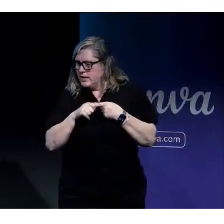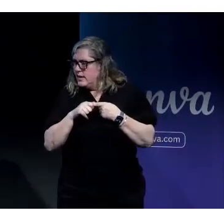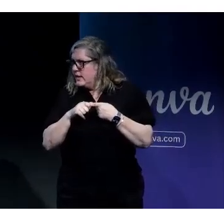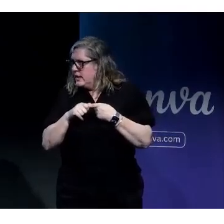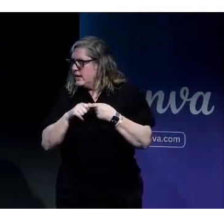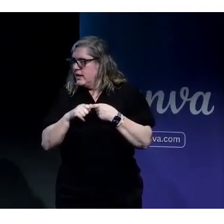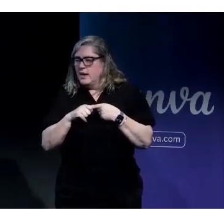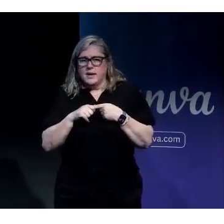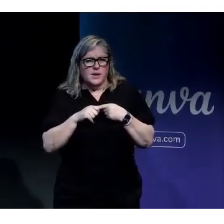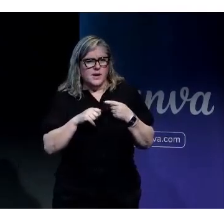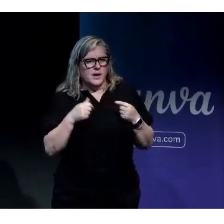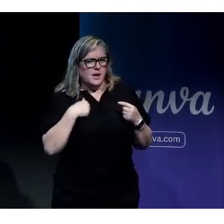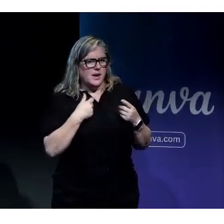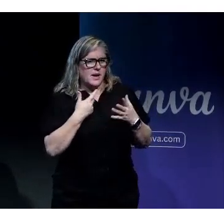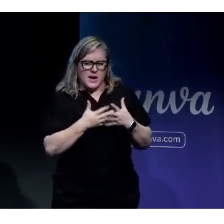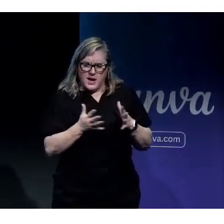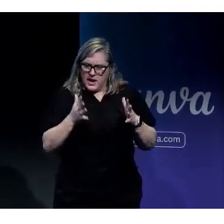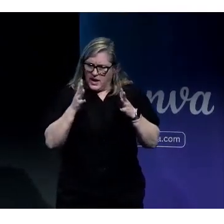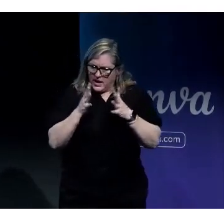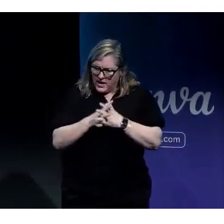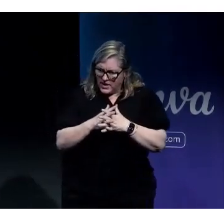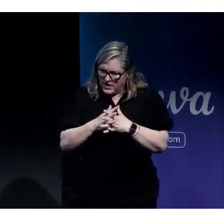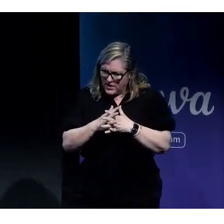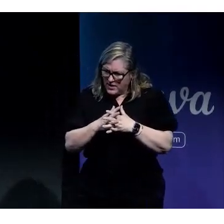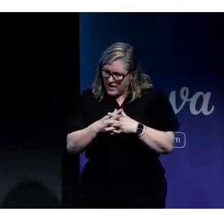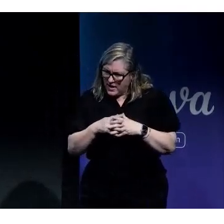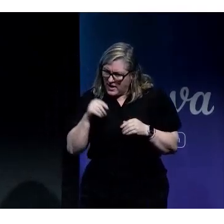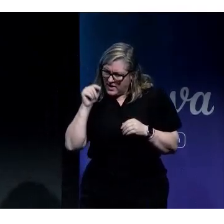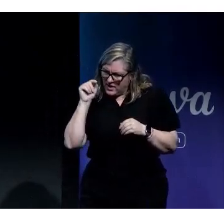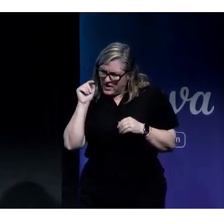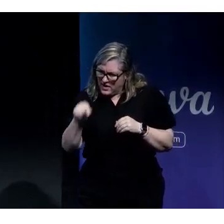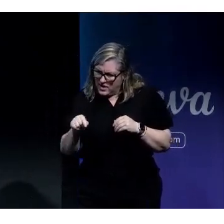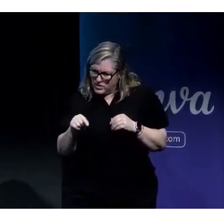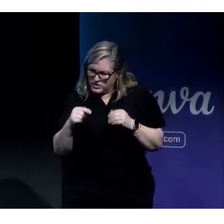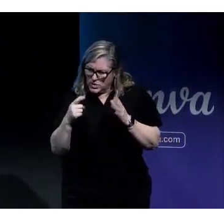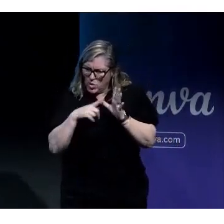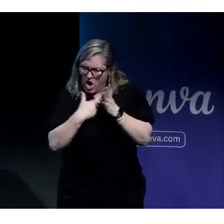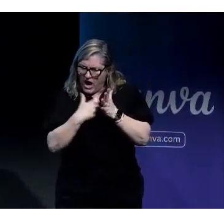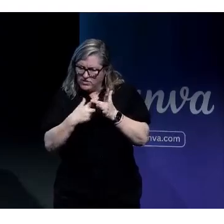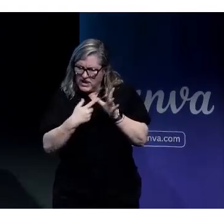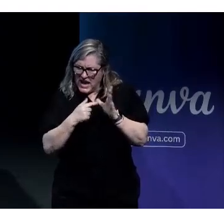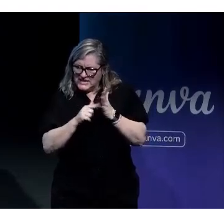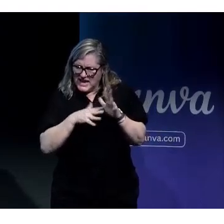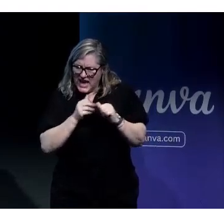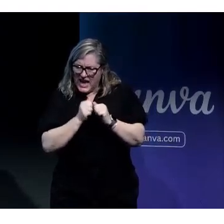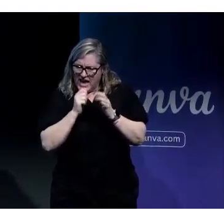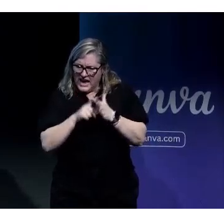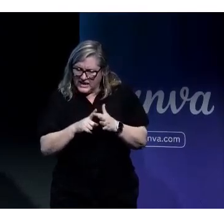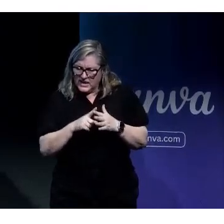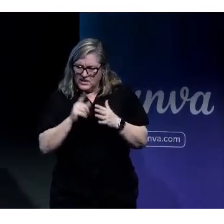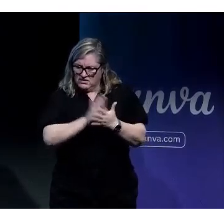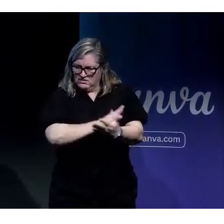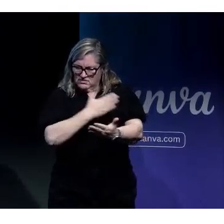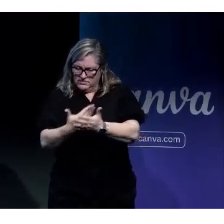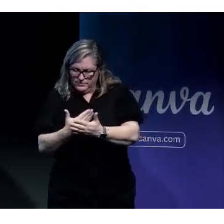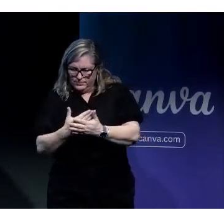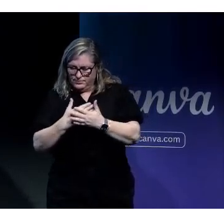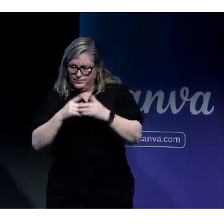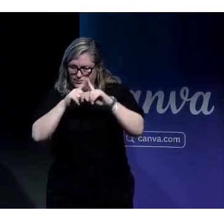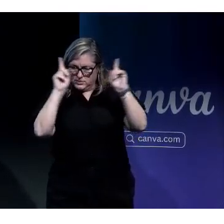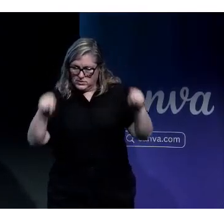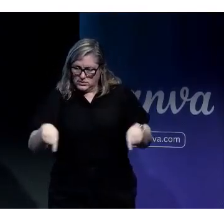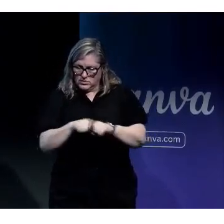for me, it's how do ARIA tags translate into screen reader announcements? How does the browser make sense of potentially wild and